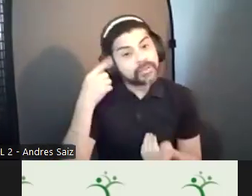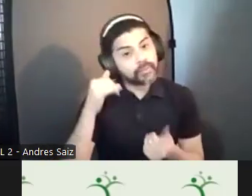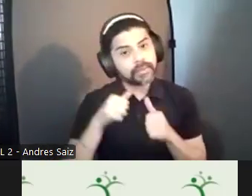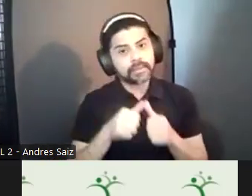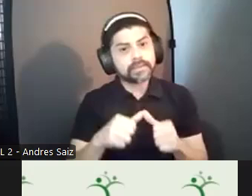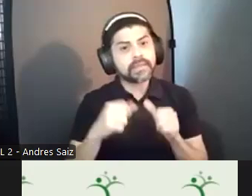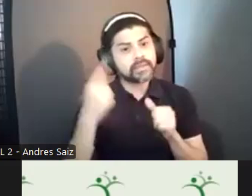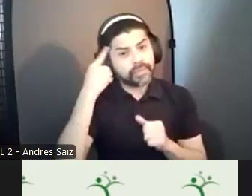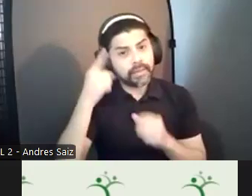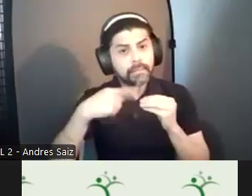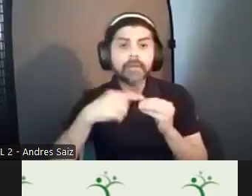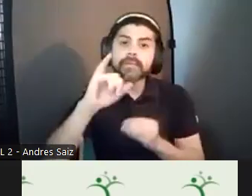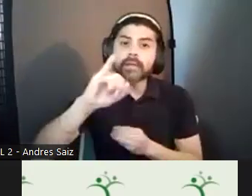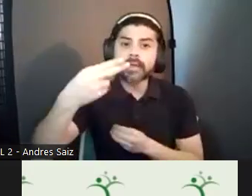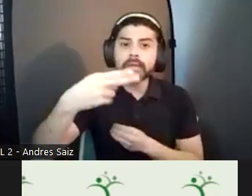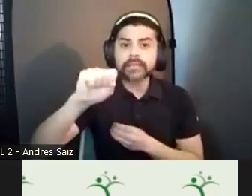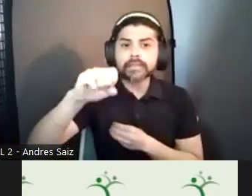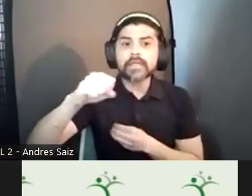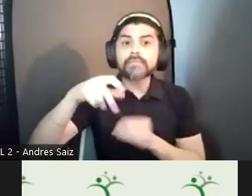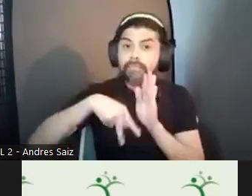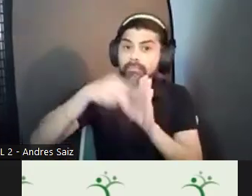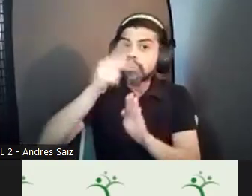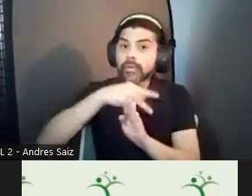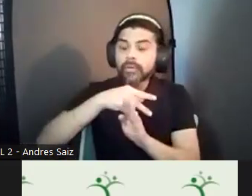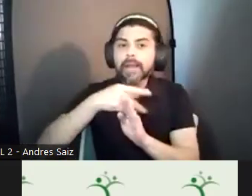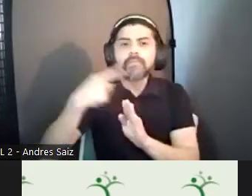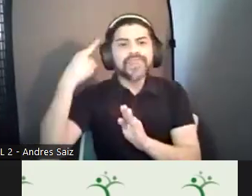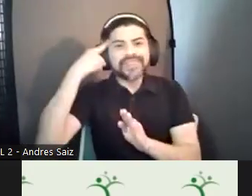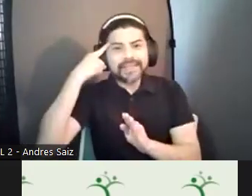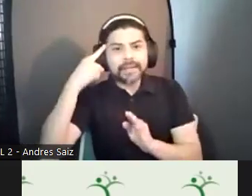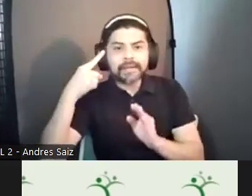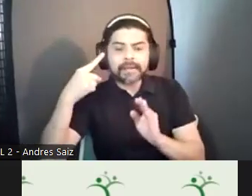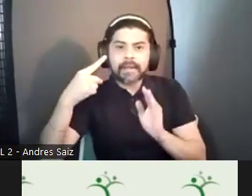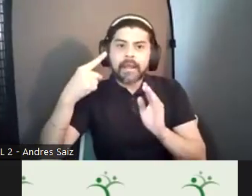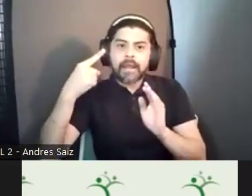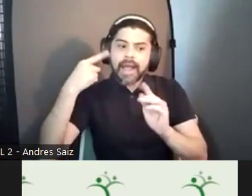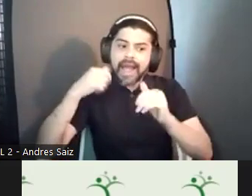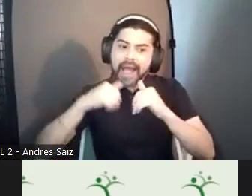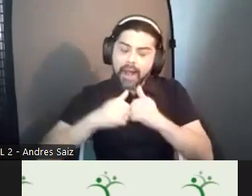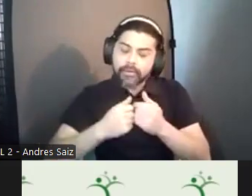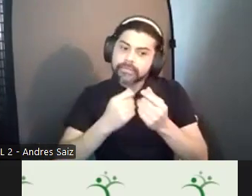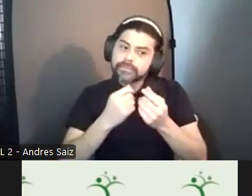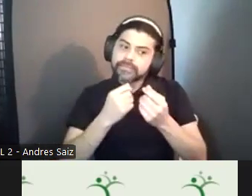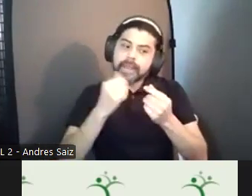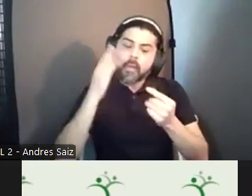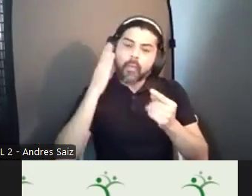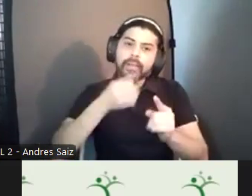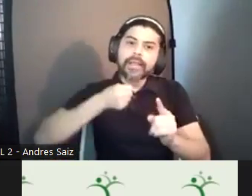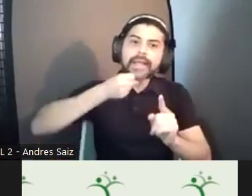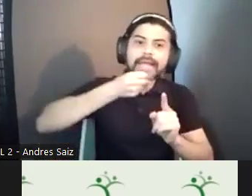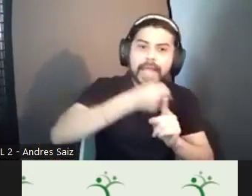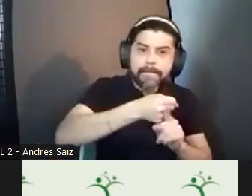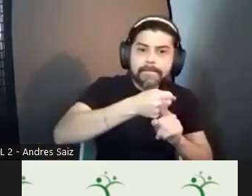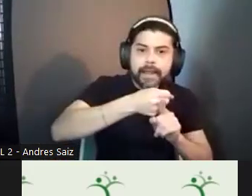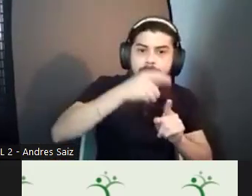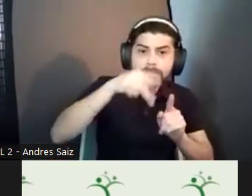about the investments made, that we're doing it from a thoughtful position, and we're not then kind of taken away in other